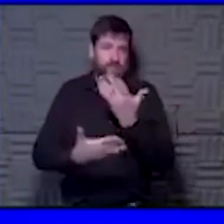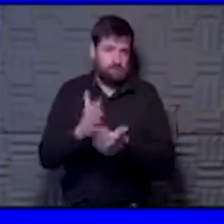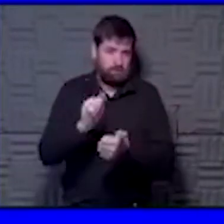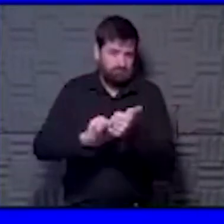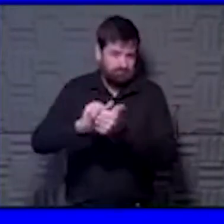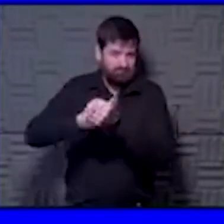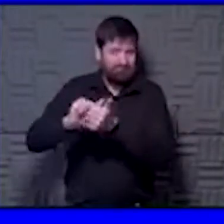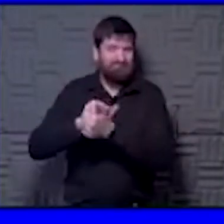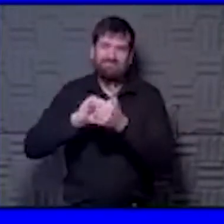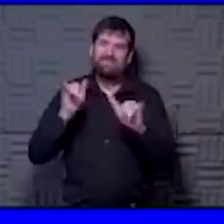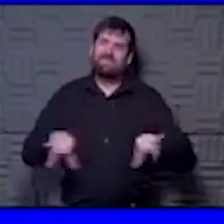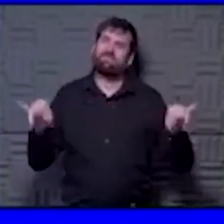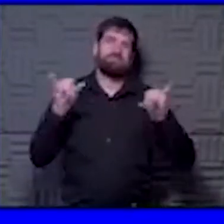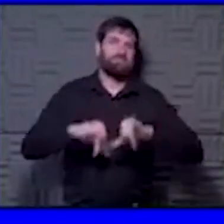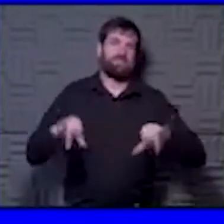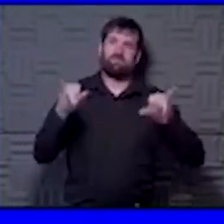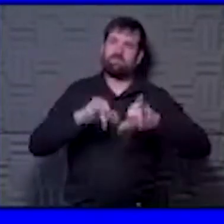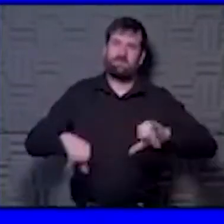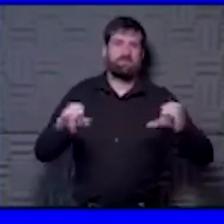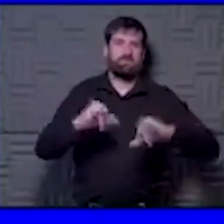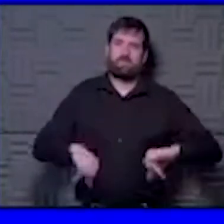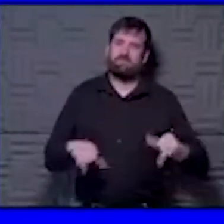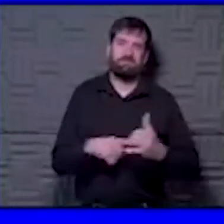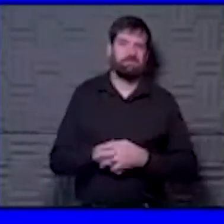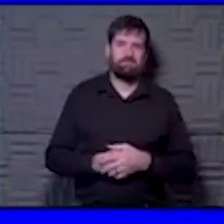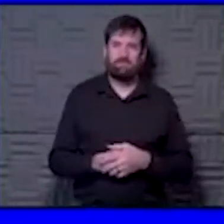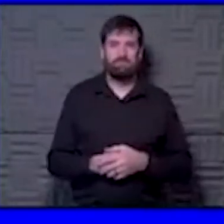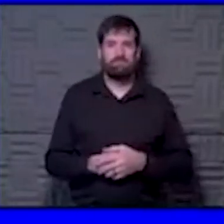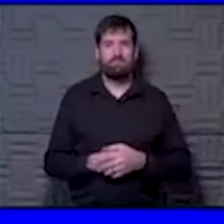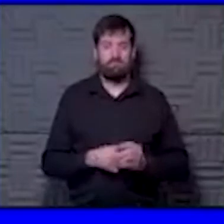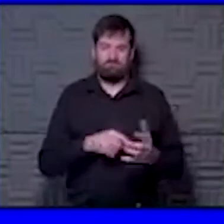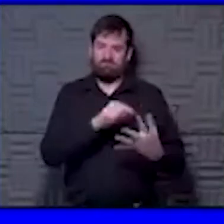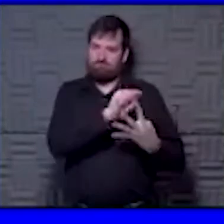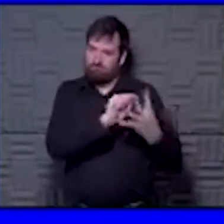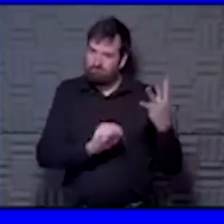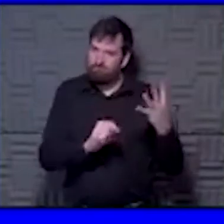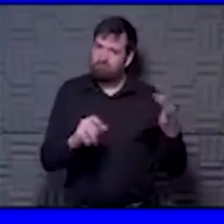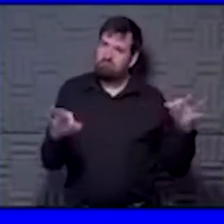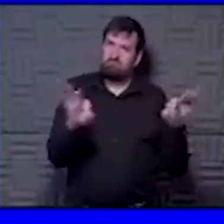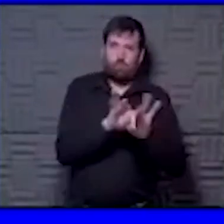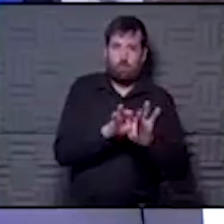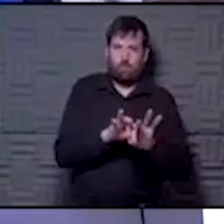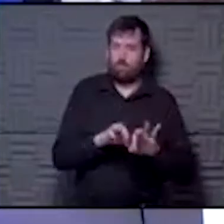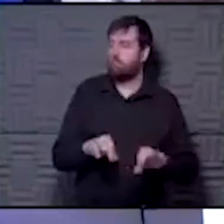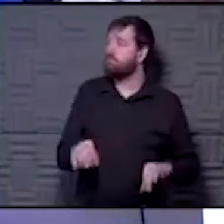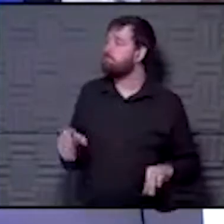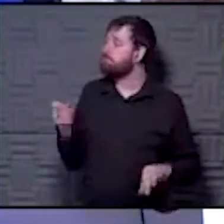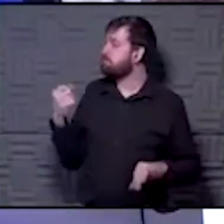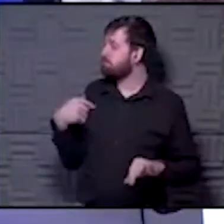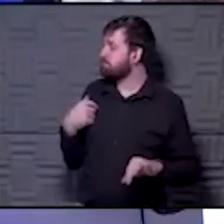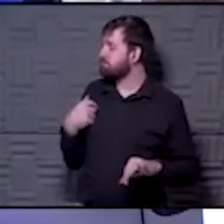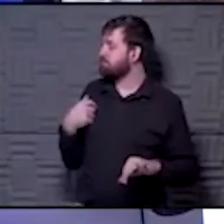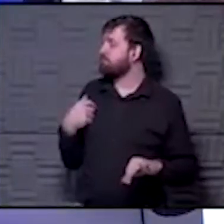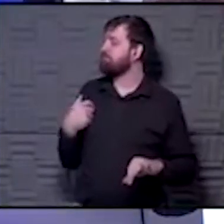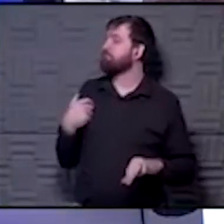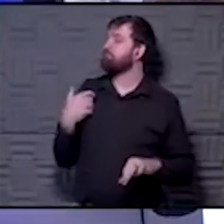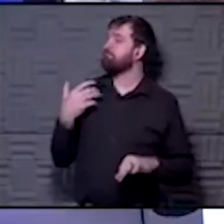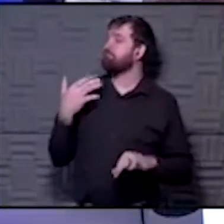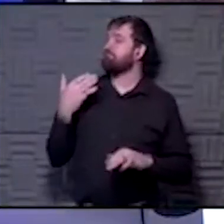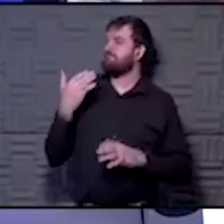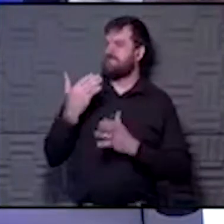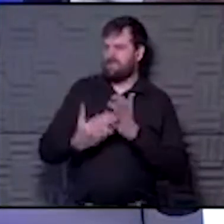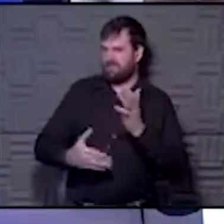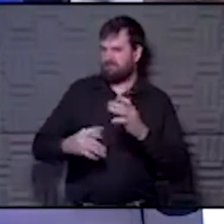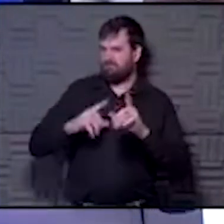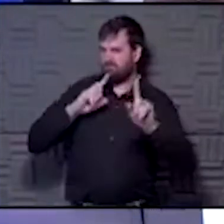It hasn't changed those properties at all. Right. So I think that's important for people to understand. And what I've actually, there were some early